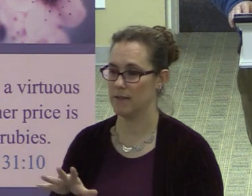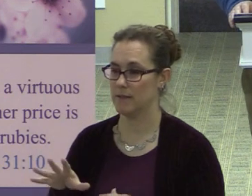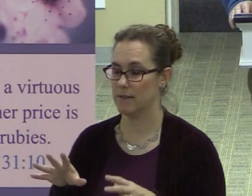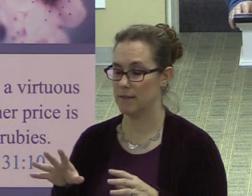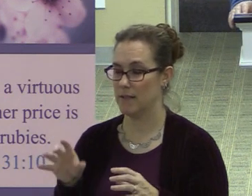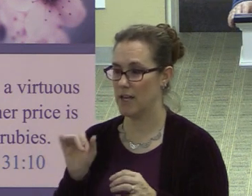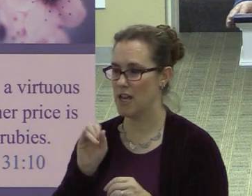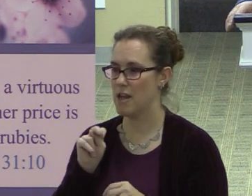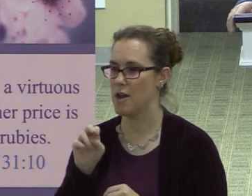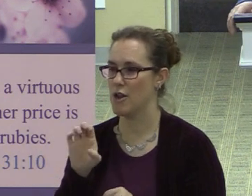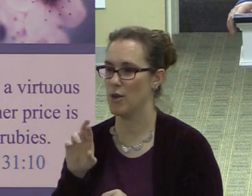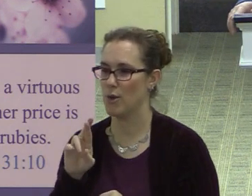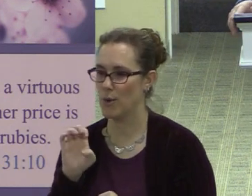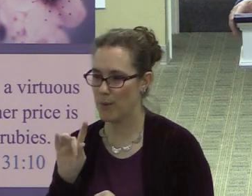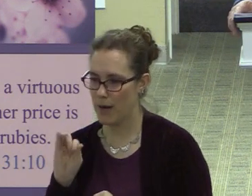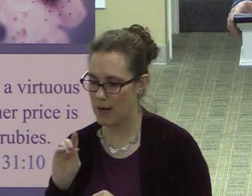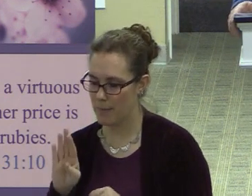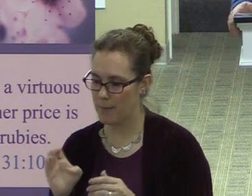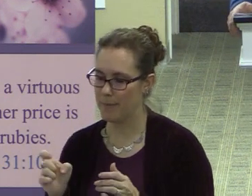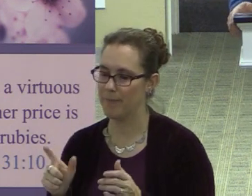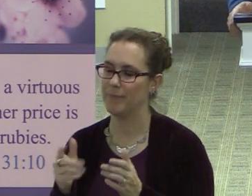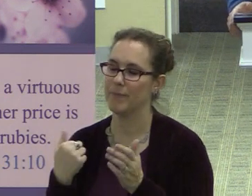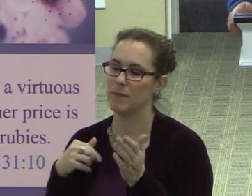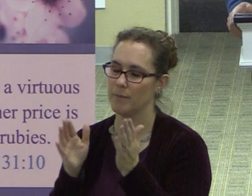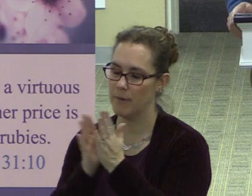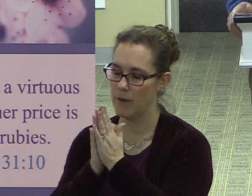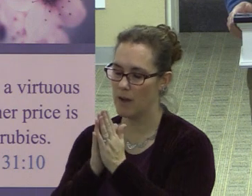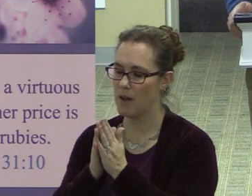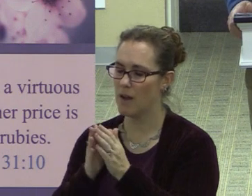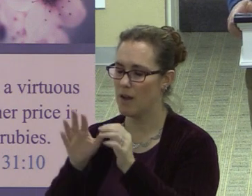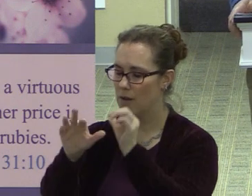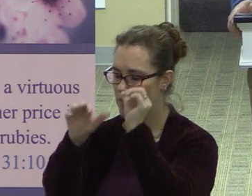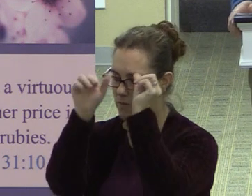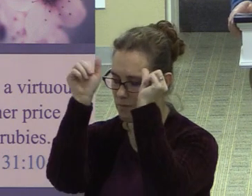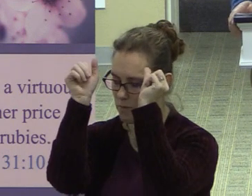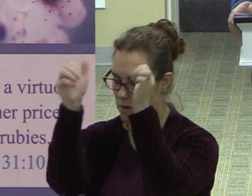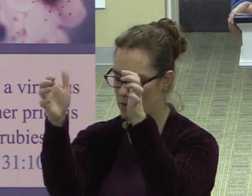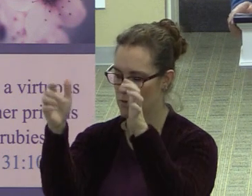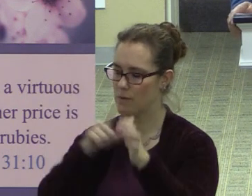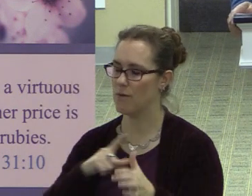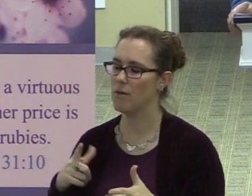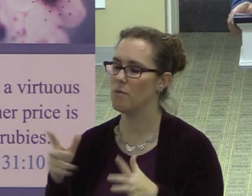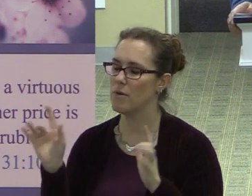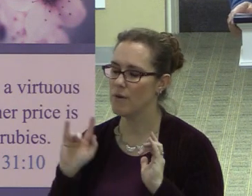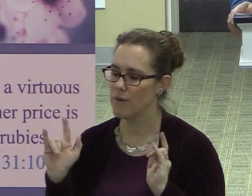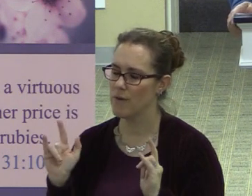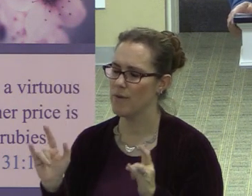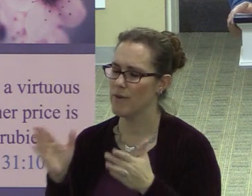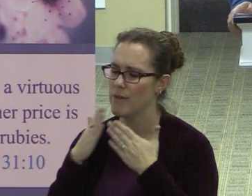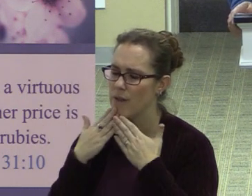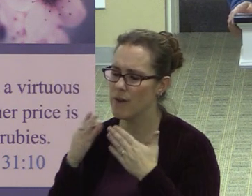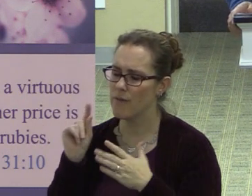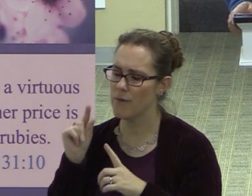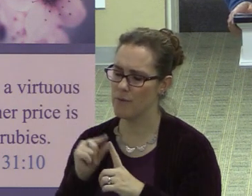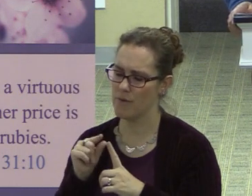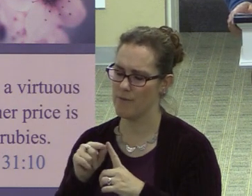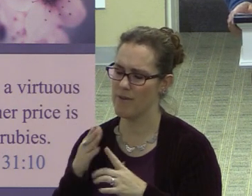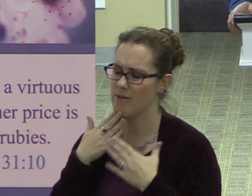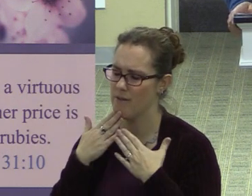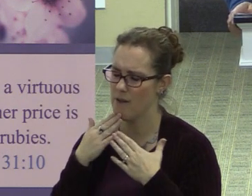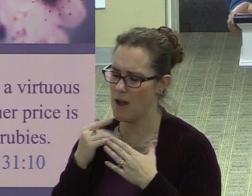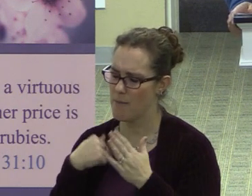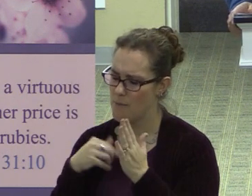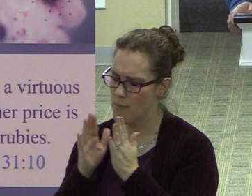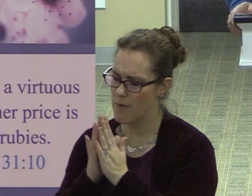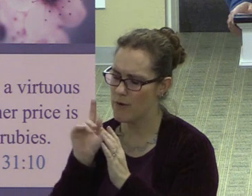pray. Father in heaven, Lord, we love you. Lord, we thank you for your word. Lord, I pray for your mercy and your